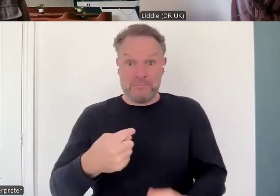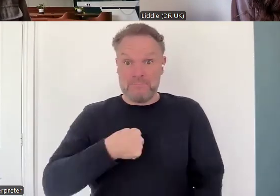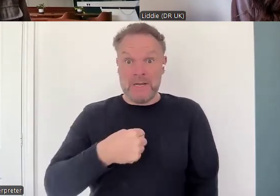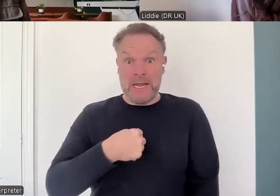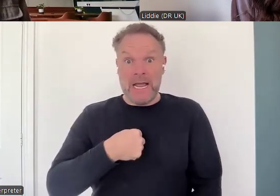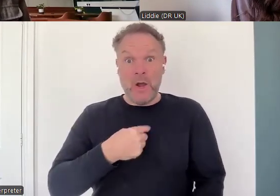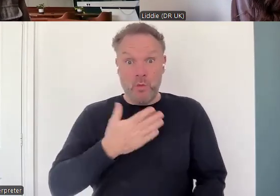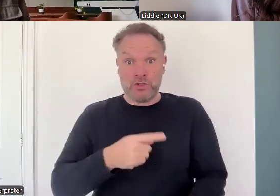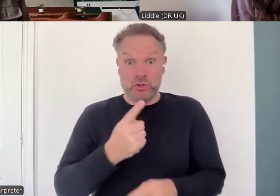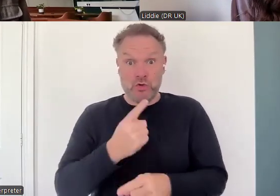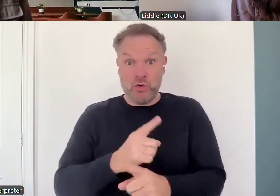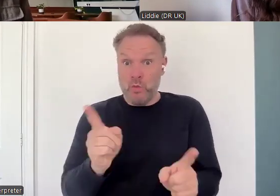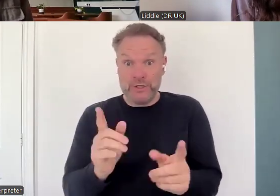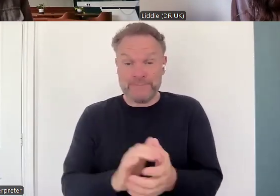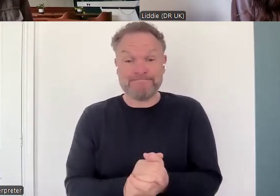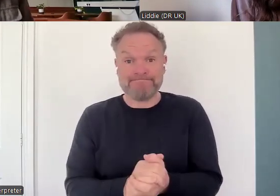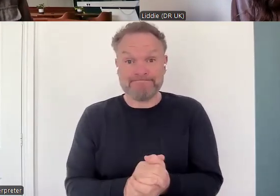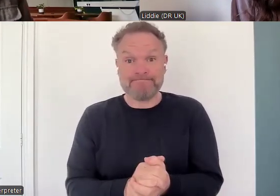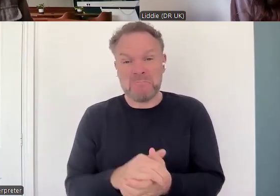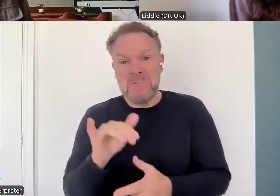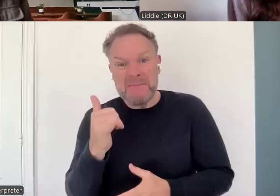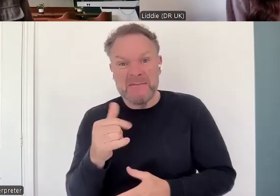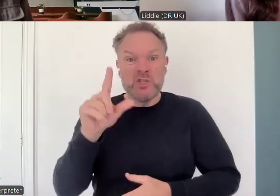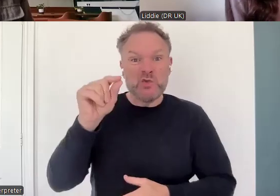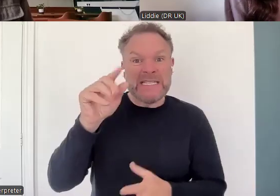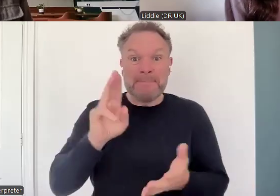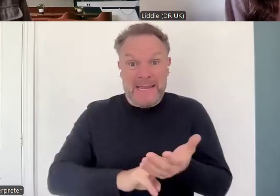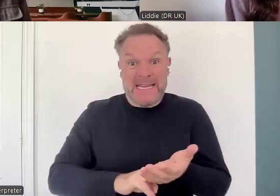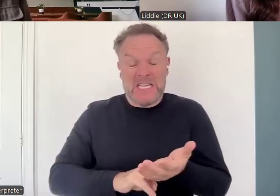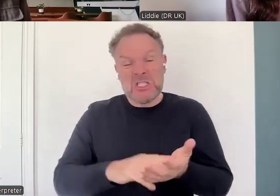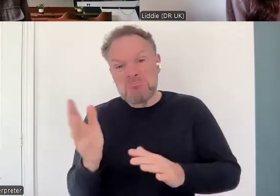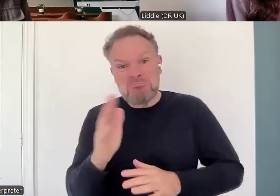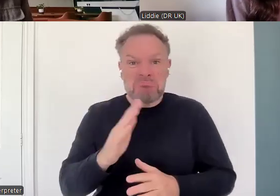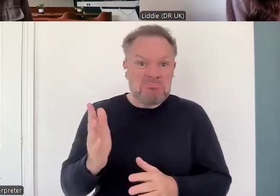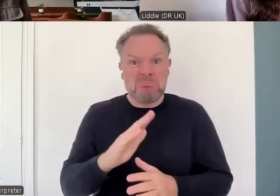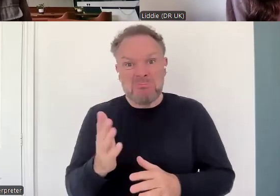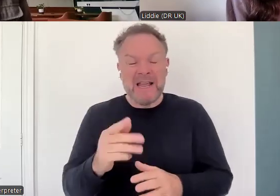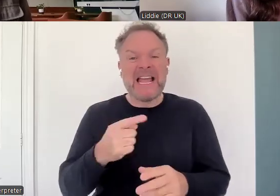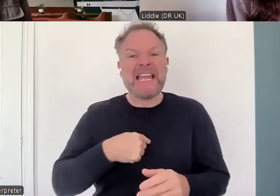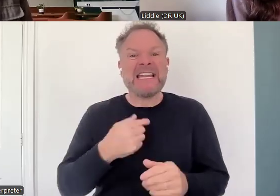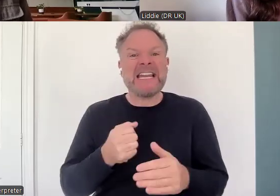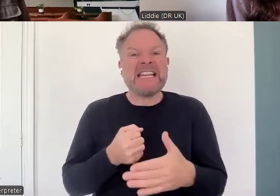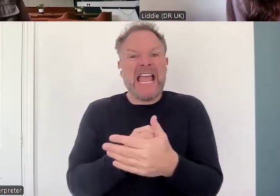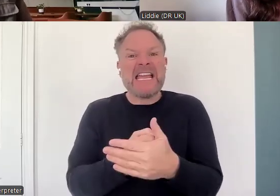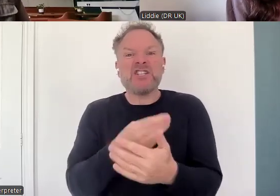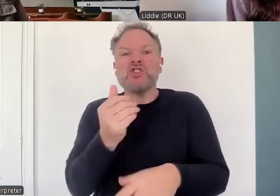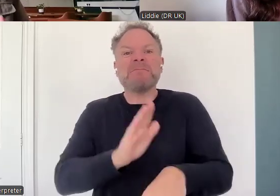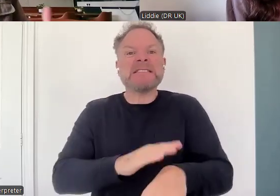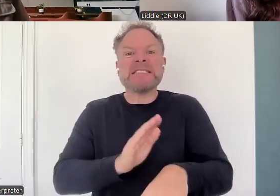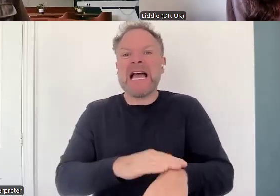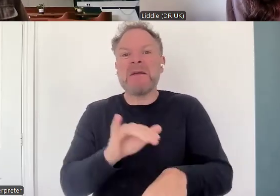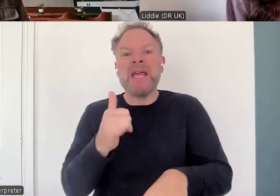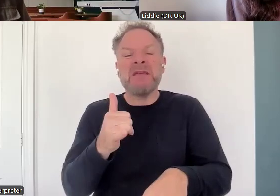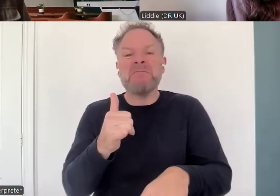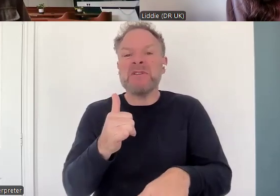to chat to you all for maybe 20 minutes or so, and then to leave any time we have remaining to